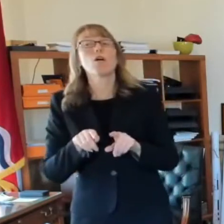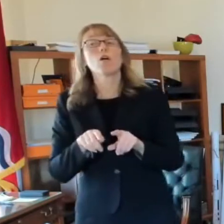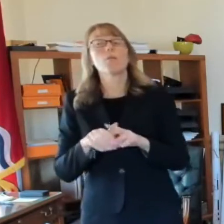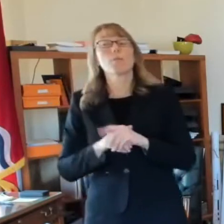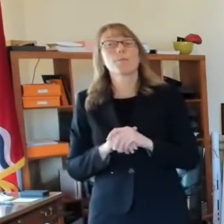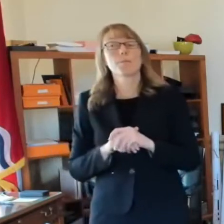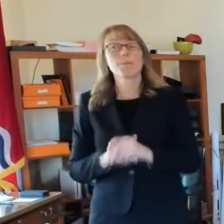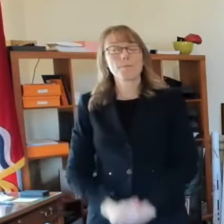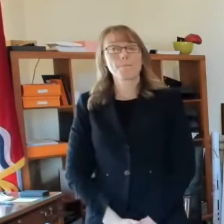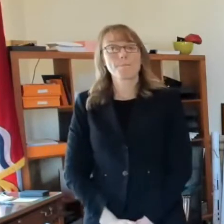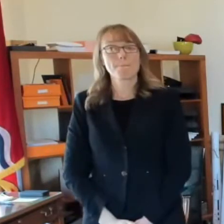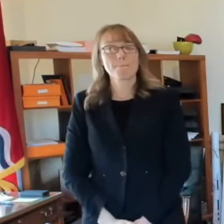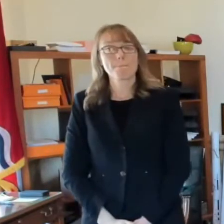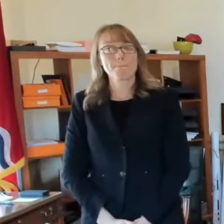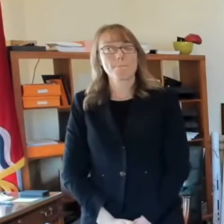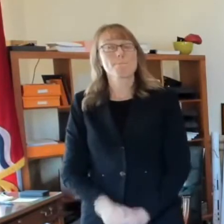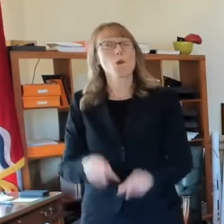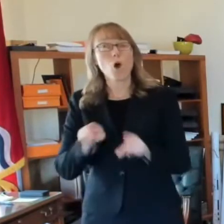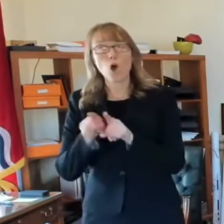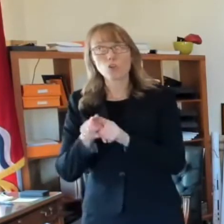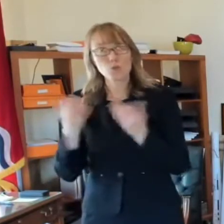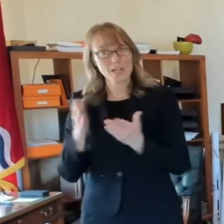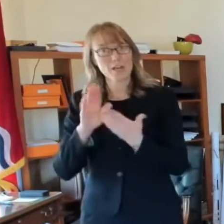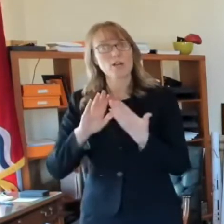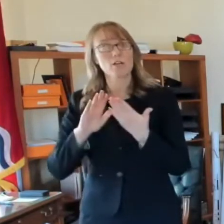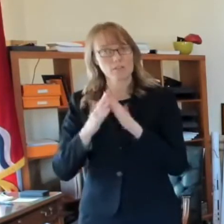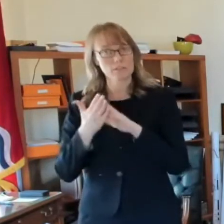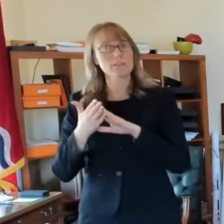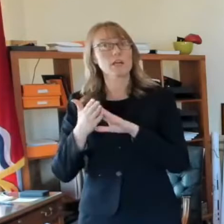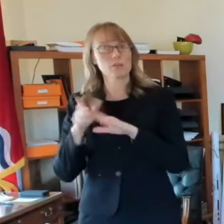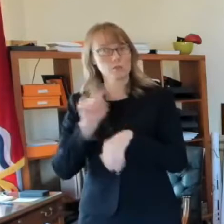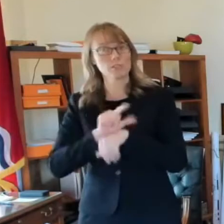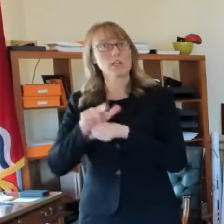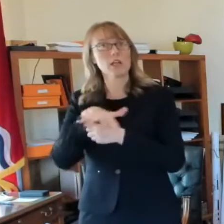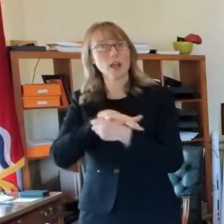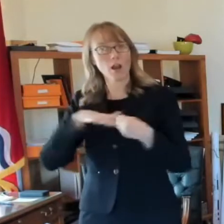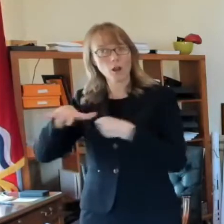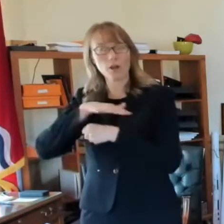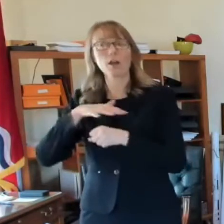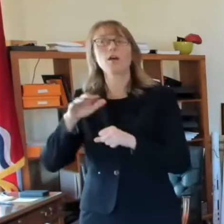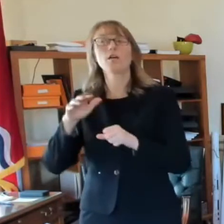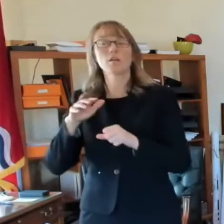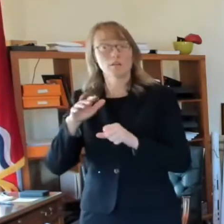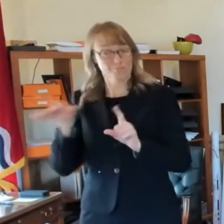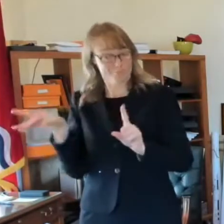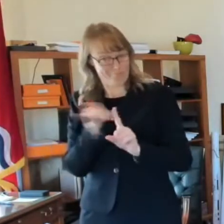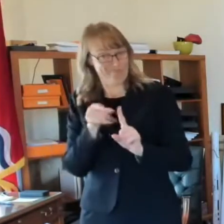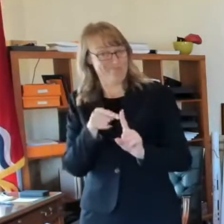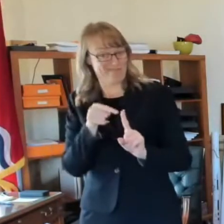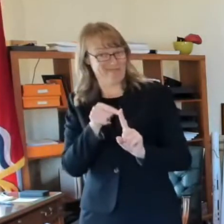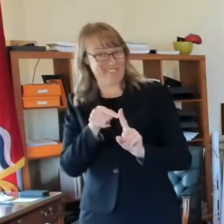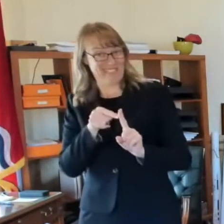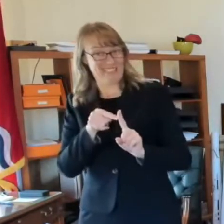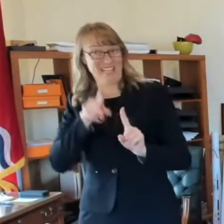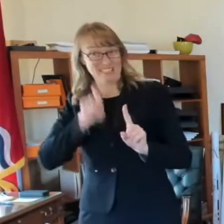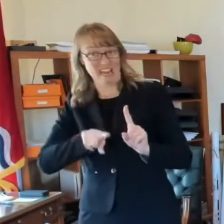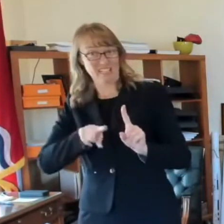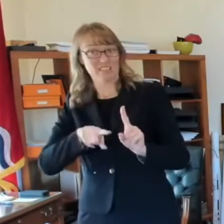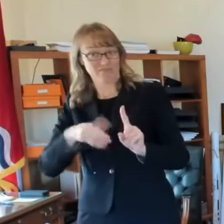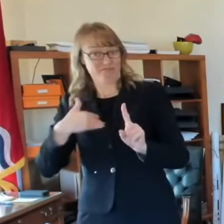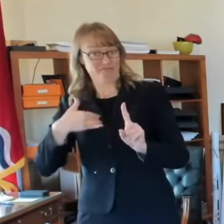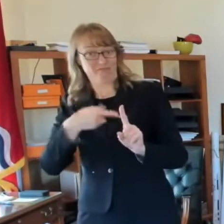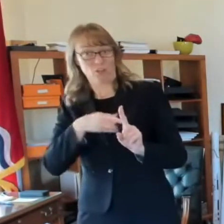more tests out. We're doing more and more testing. They're working on contact tracing for people that are coming